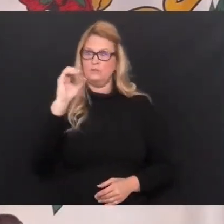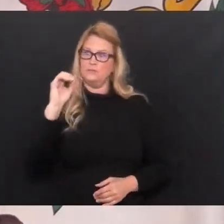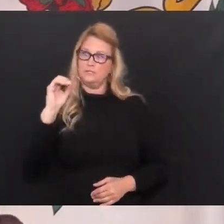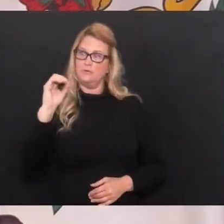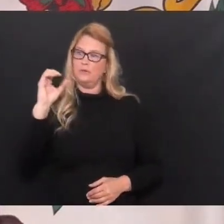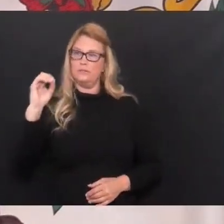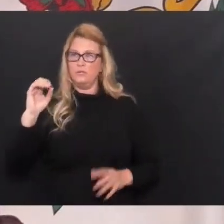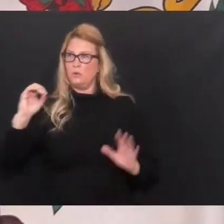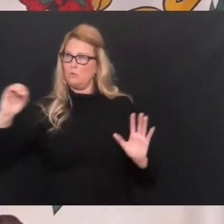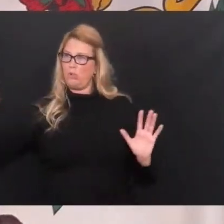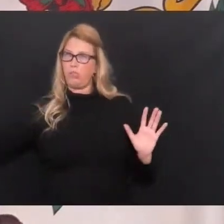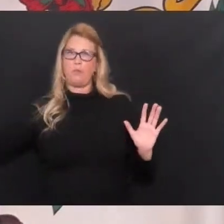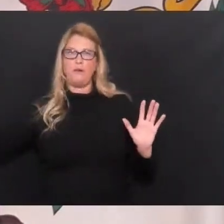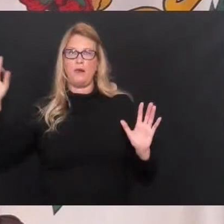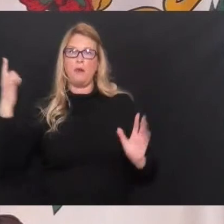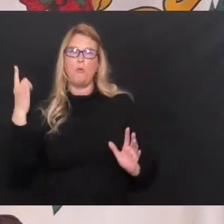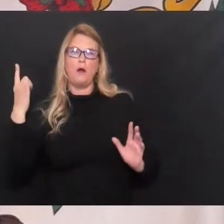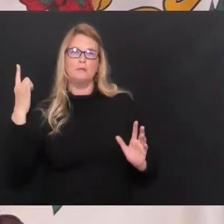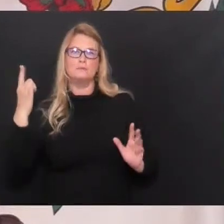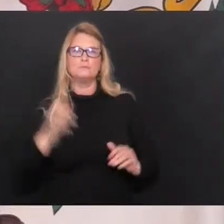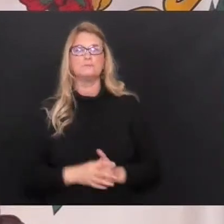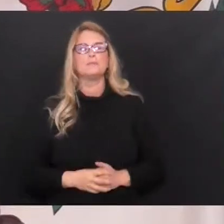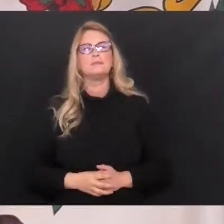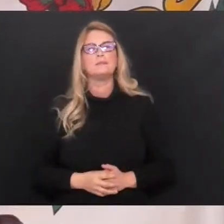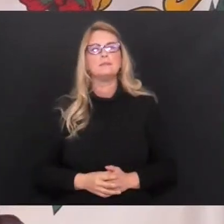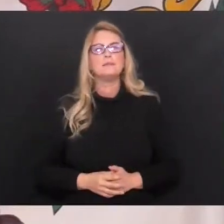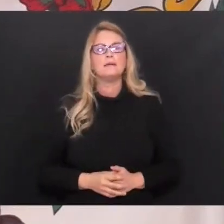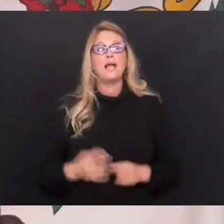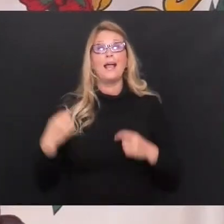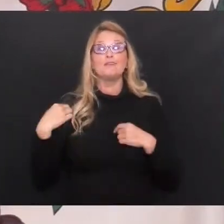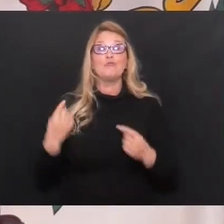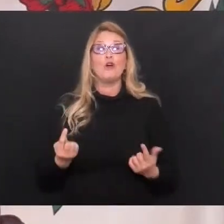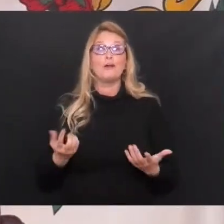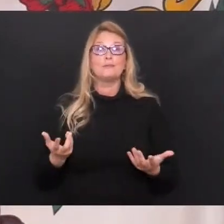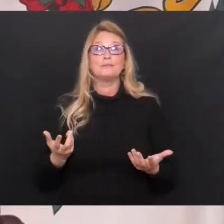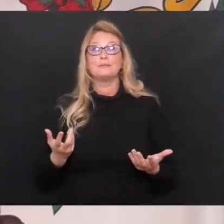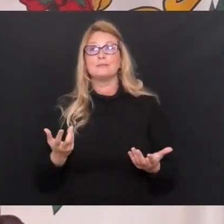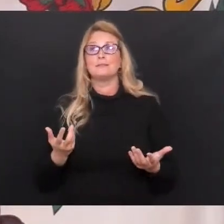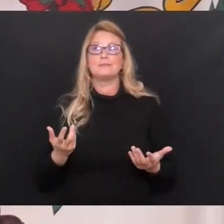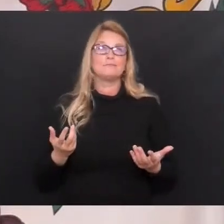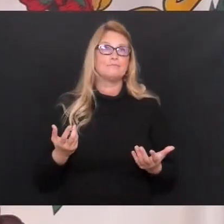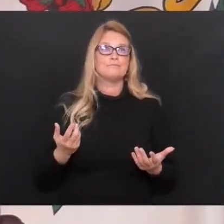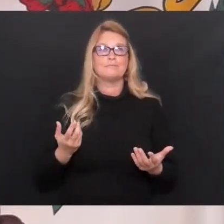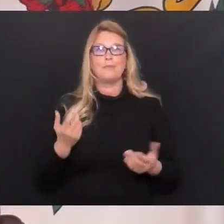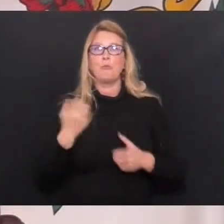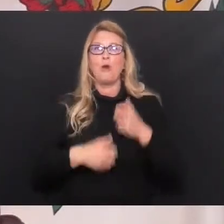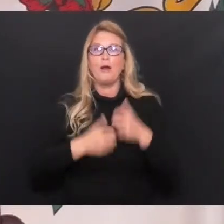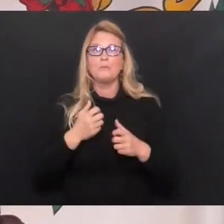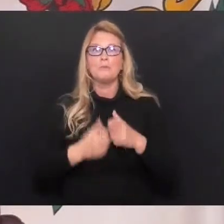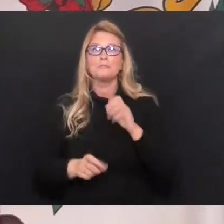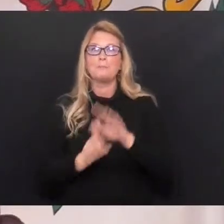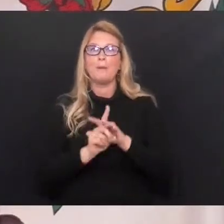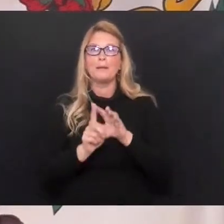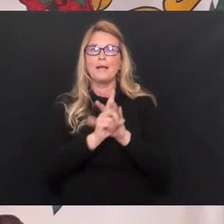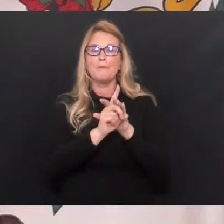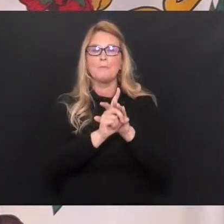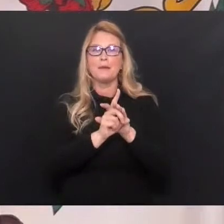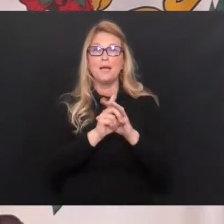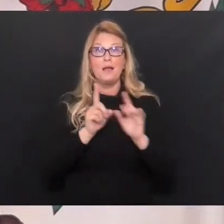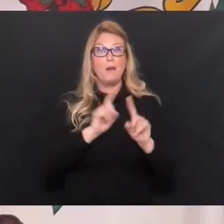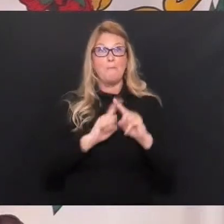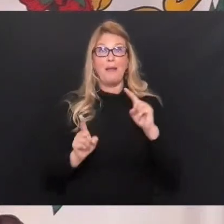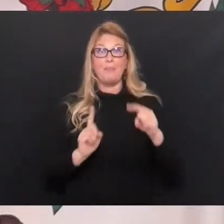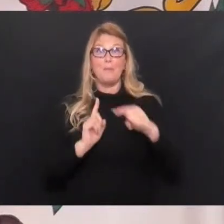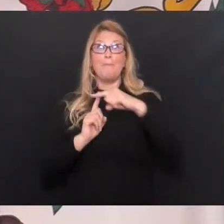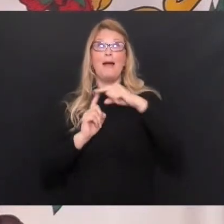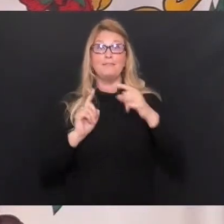0.0000 whatever one, as far as any kind of downside problem, and the upside